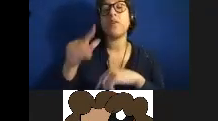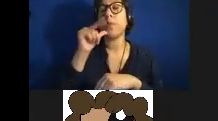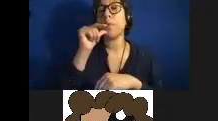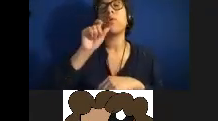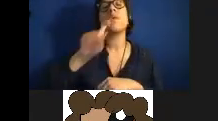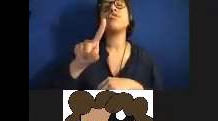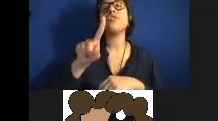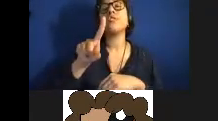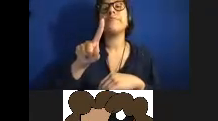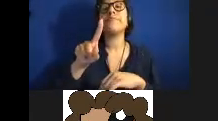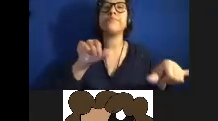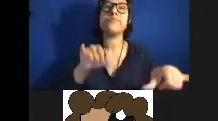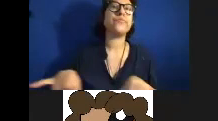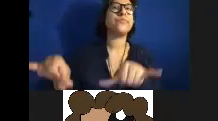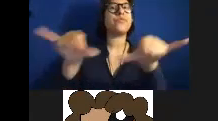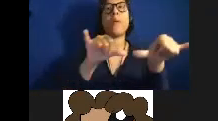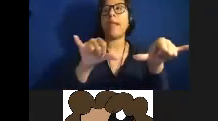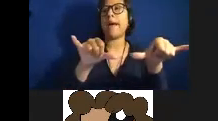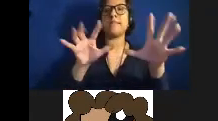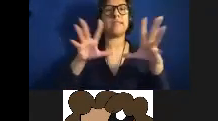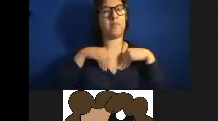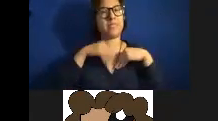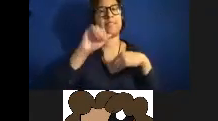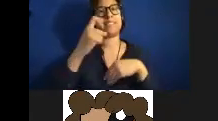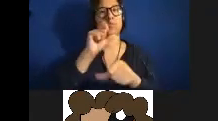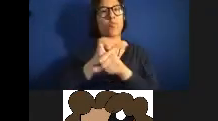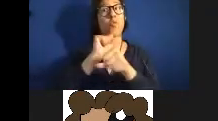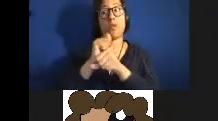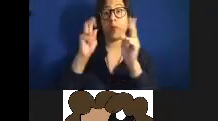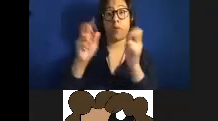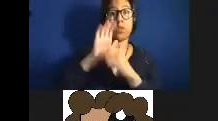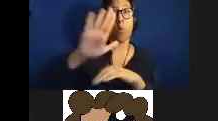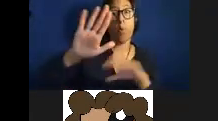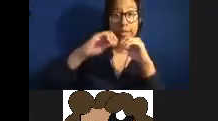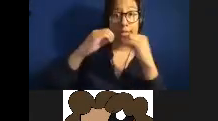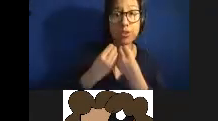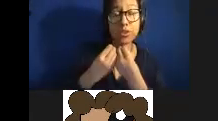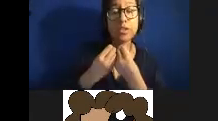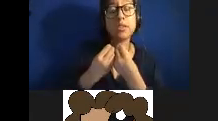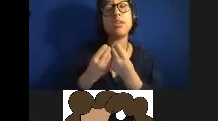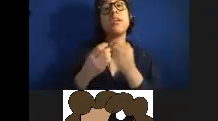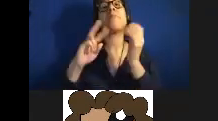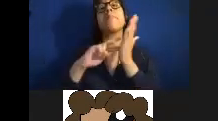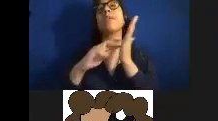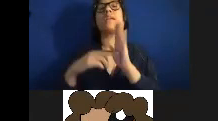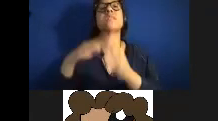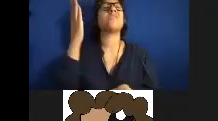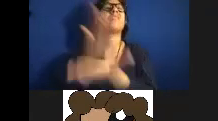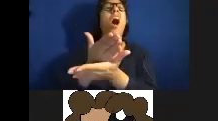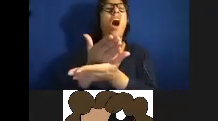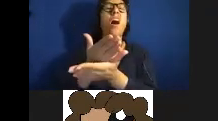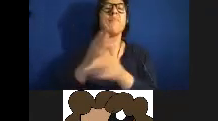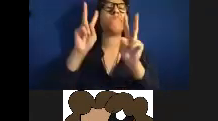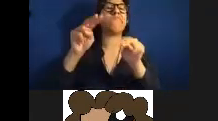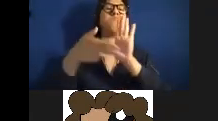is normalizing sex work something discussed in your organizations, especially in context of decriminalization?